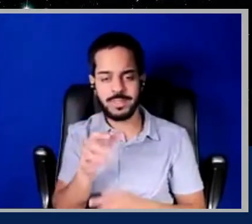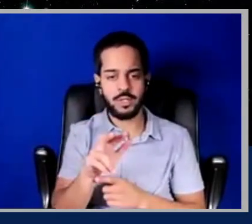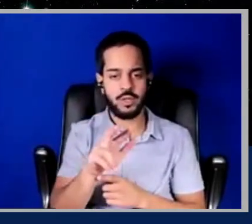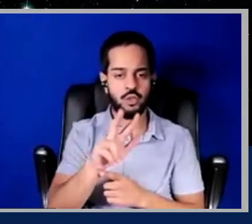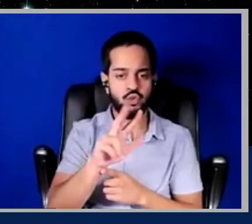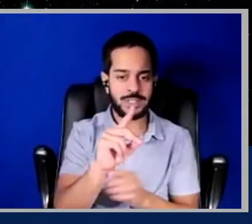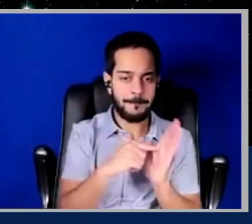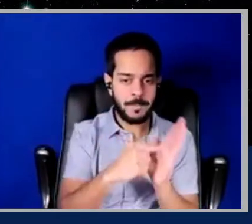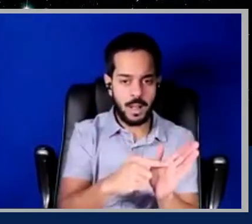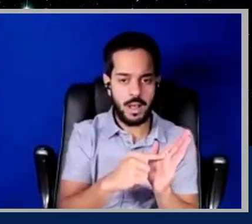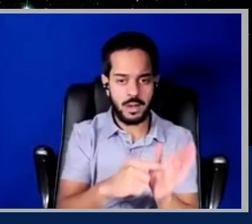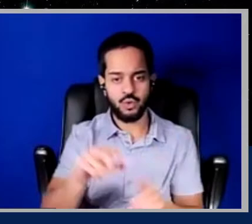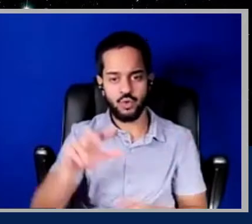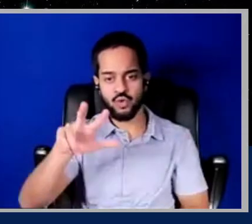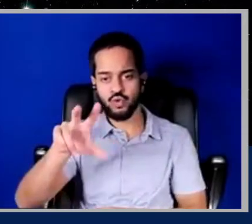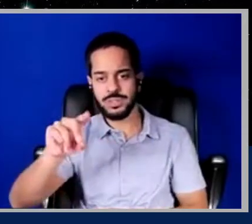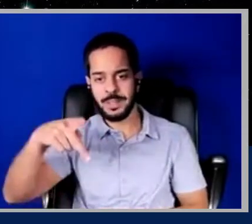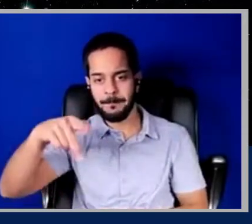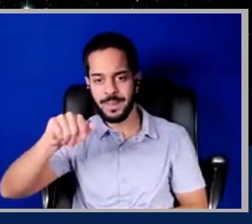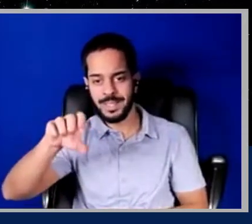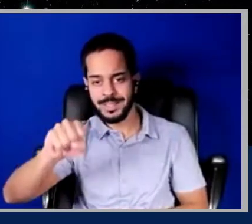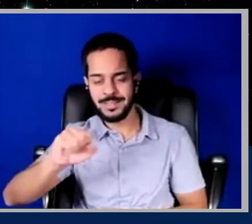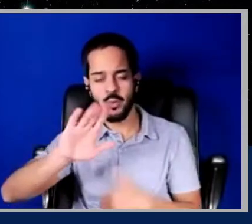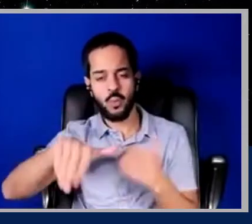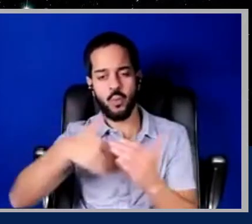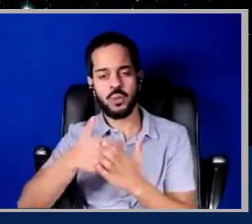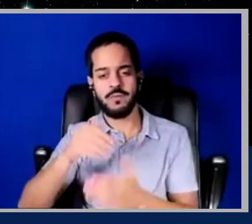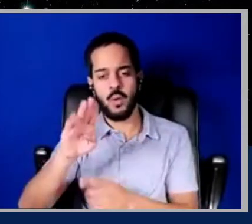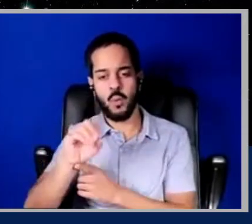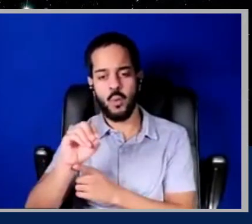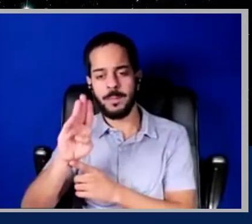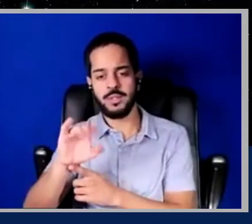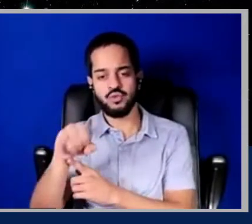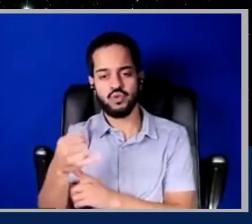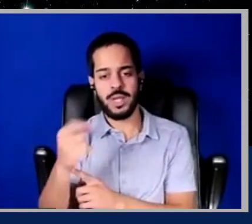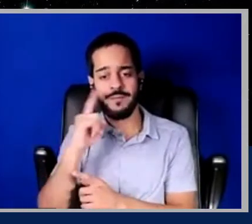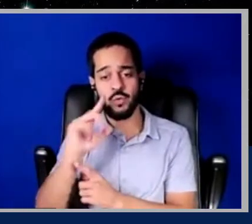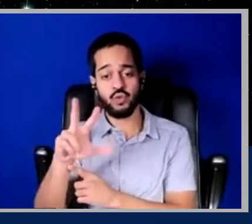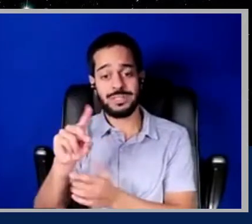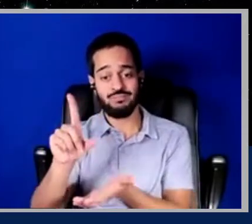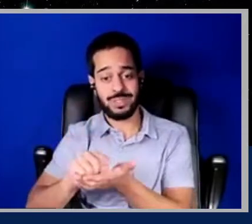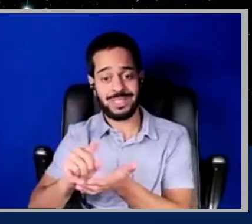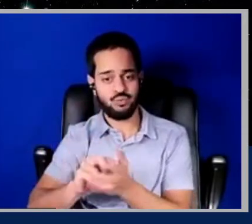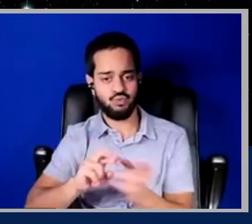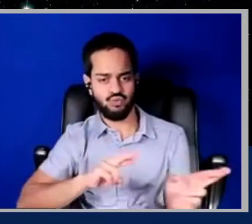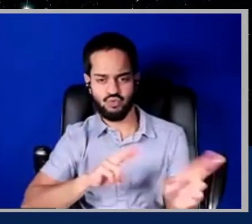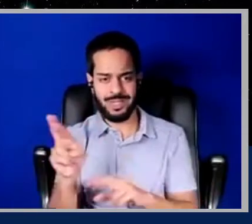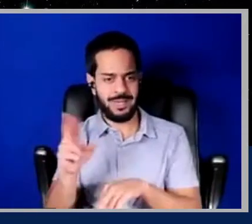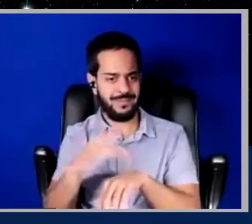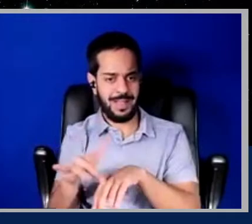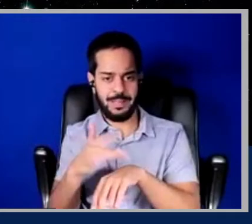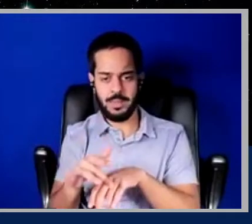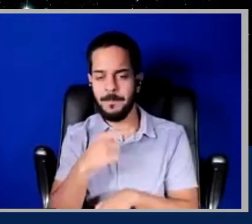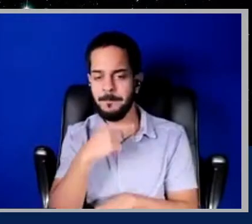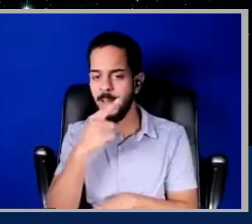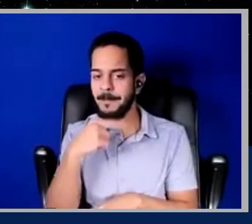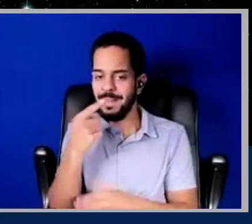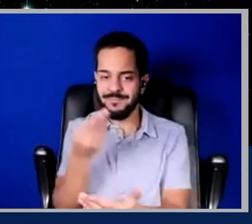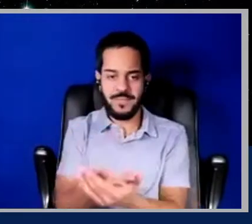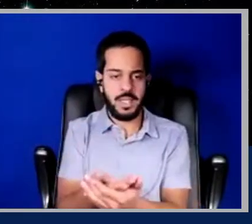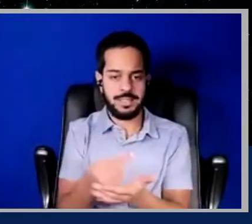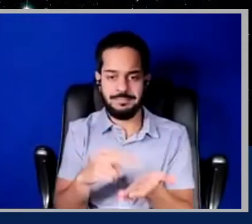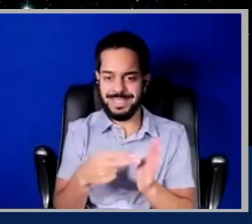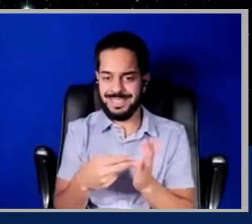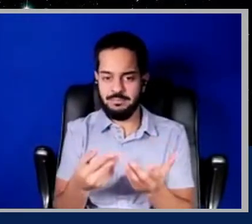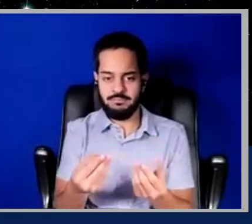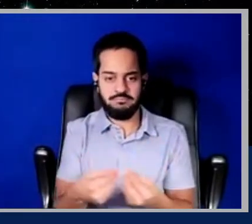plates. All of the OBJ files for 3D printing are all available online. We're publicly funded. And so that is